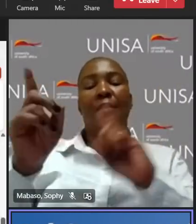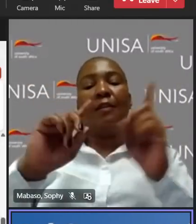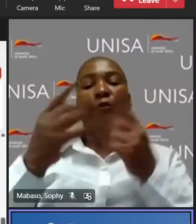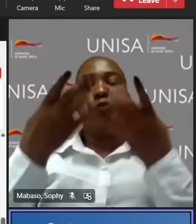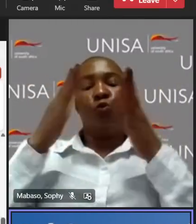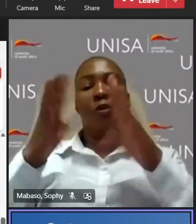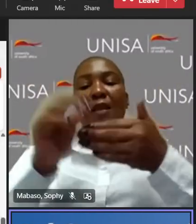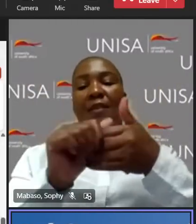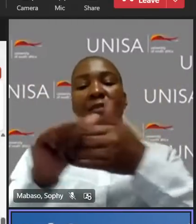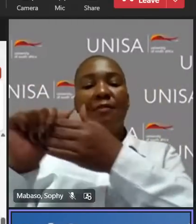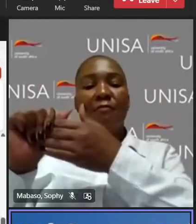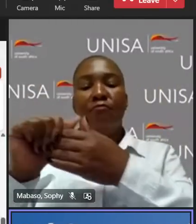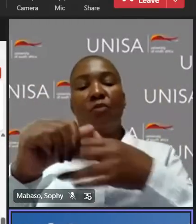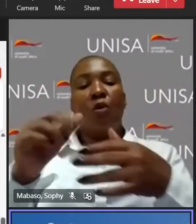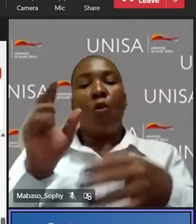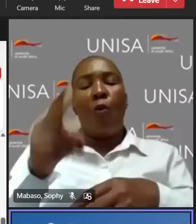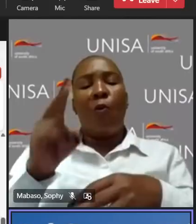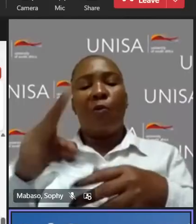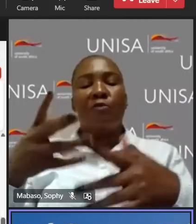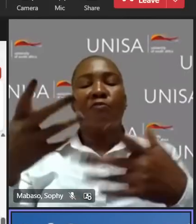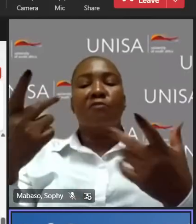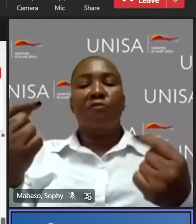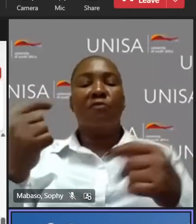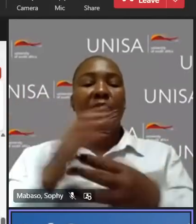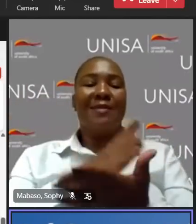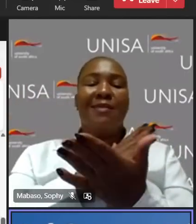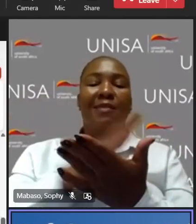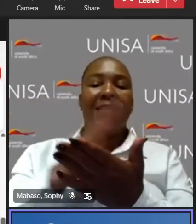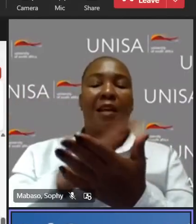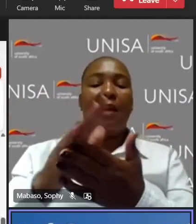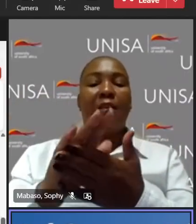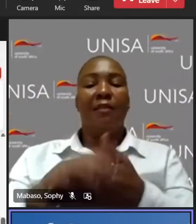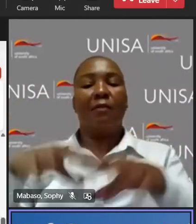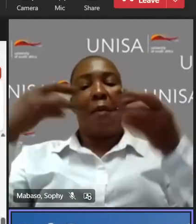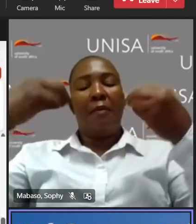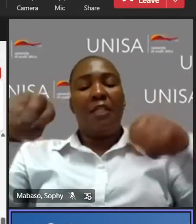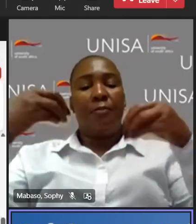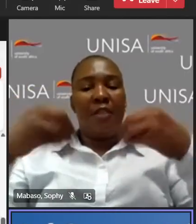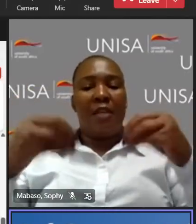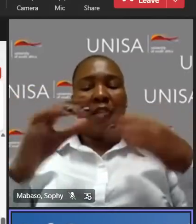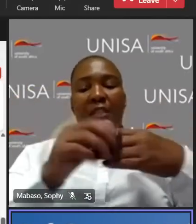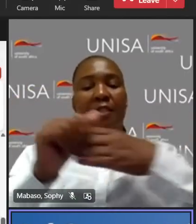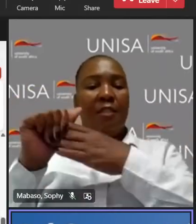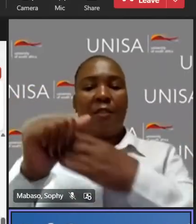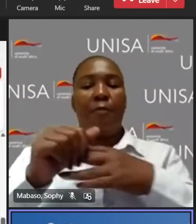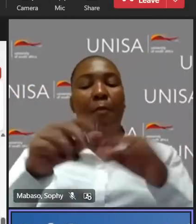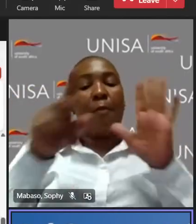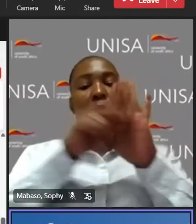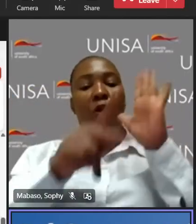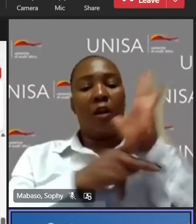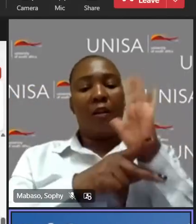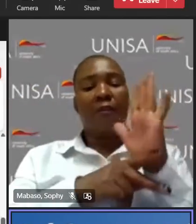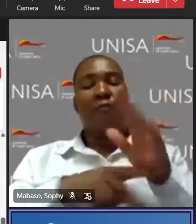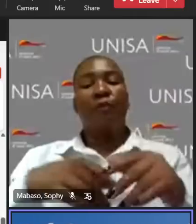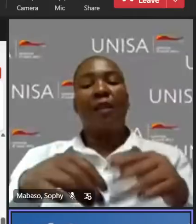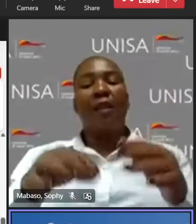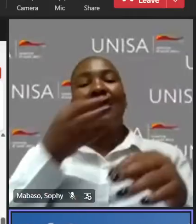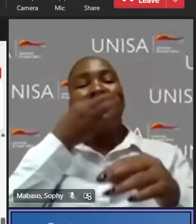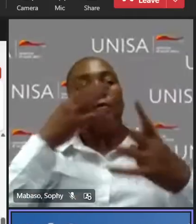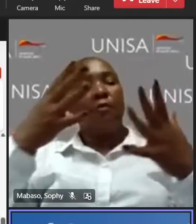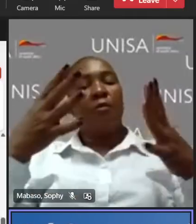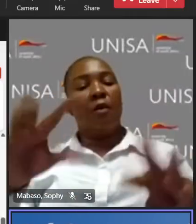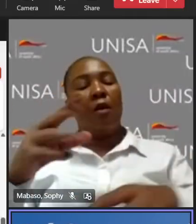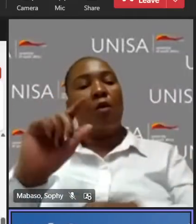leadership programs, but also some entrepreneurship programs. As I mentioned,